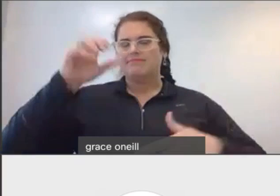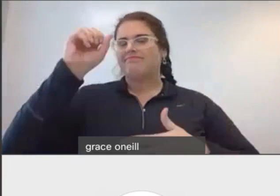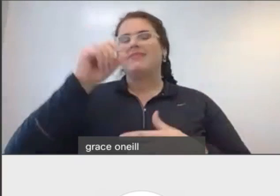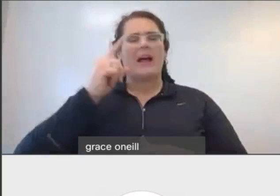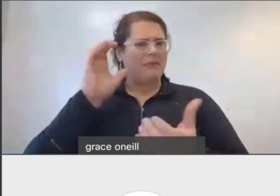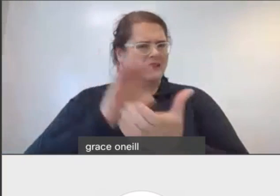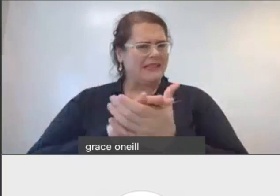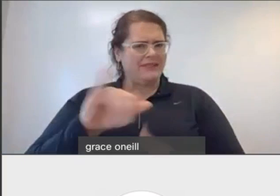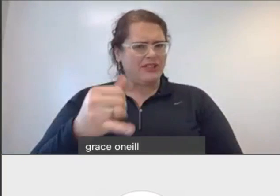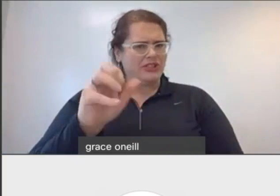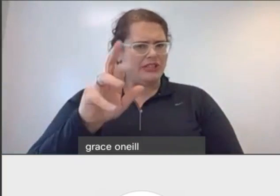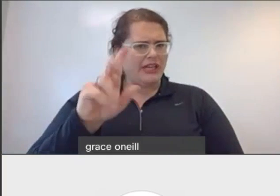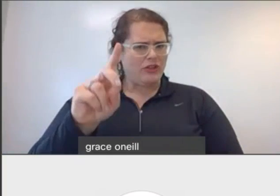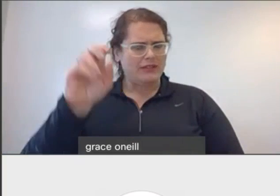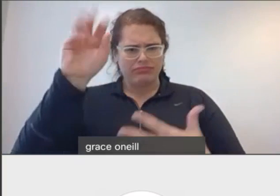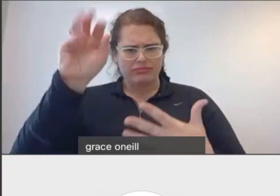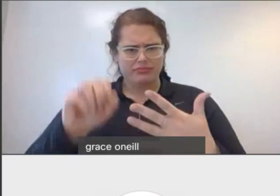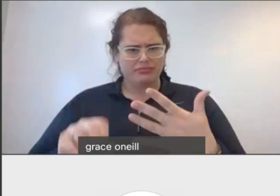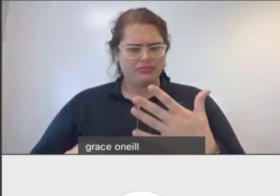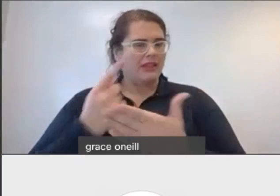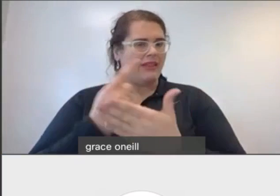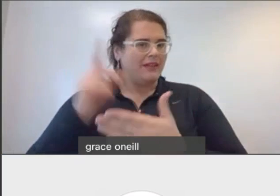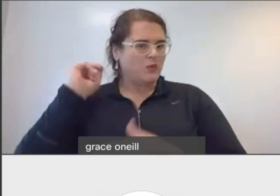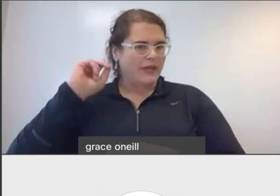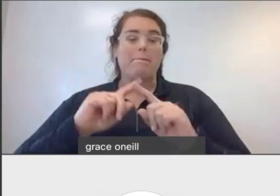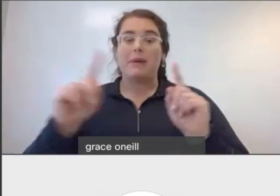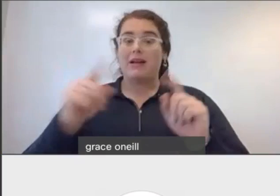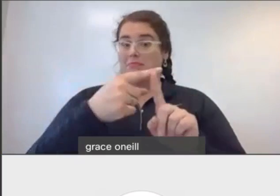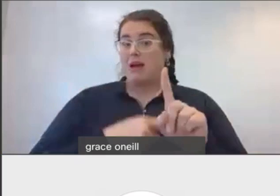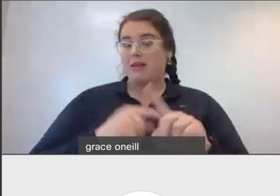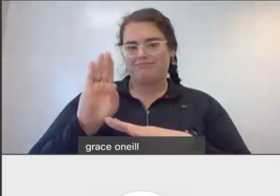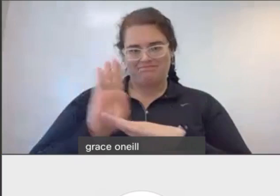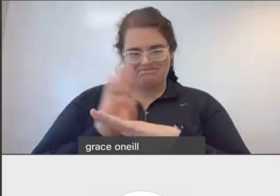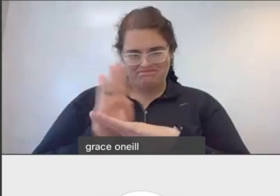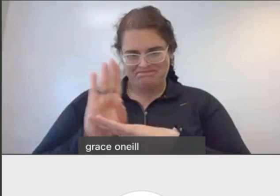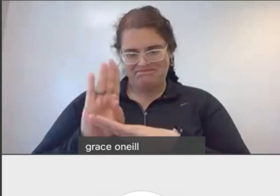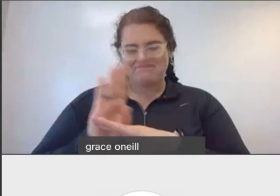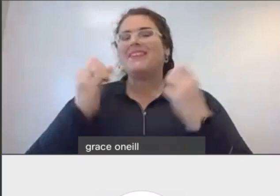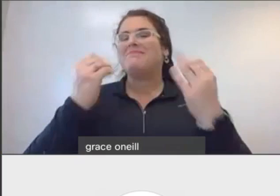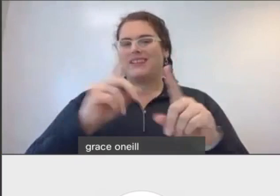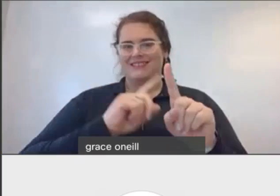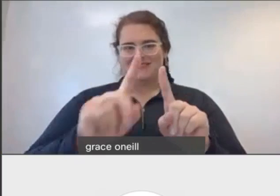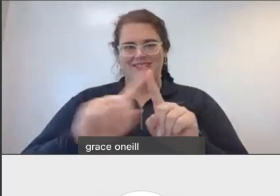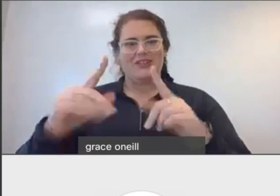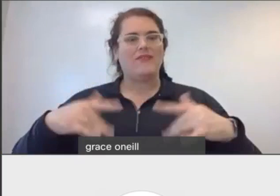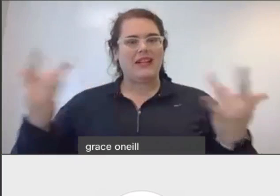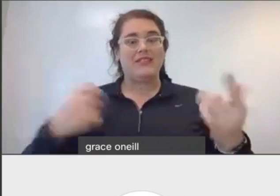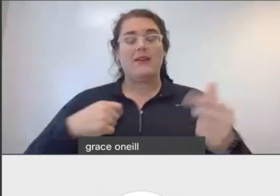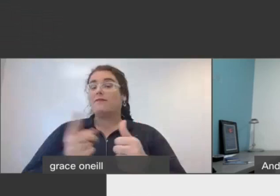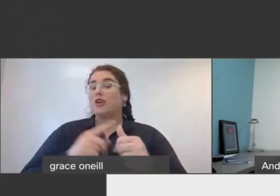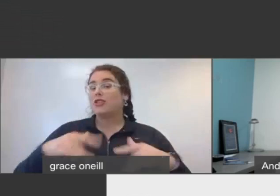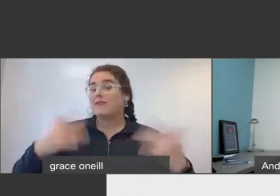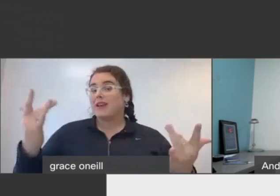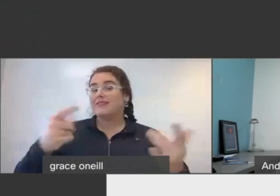over them again. Quite a number of events during this month, including the first one next